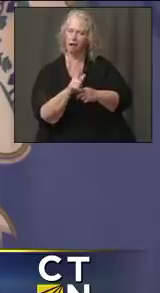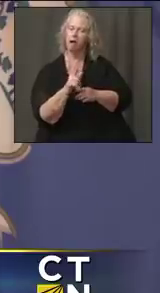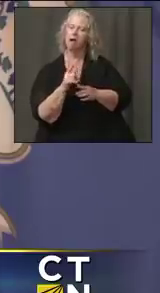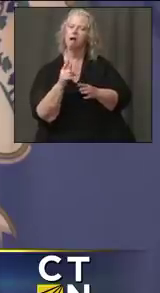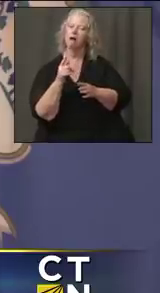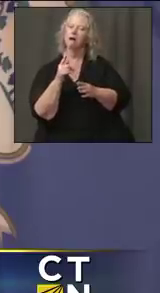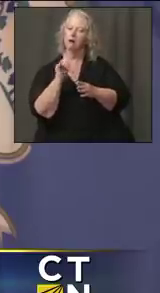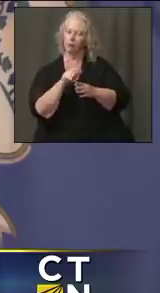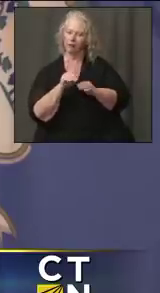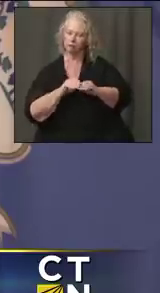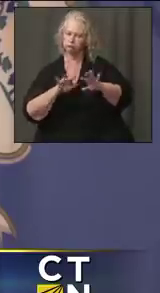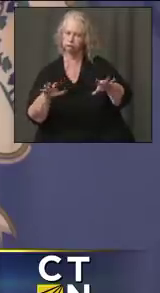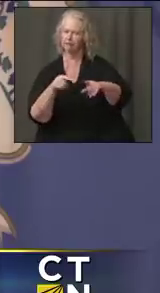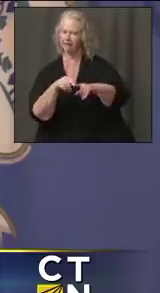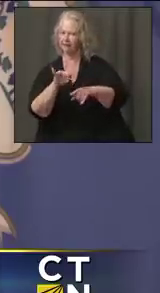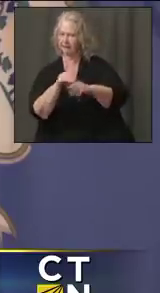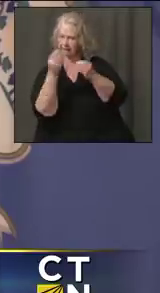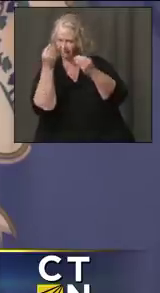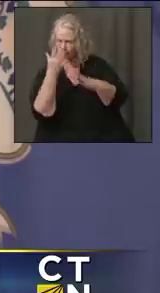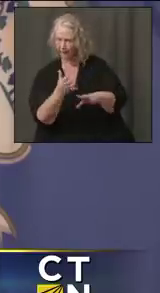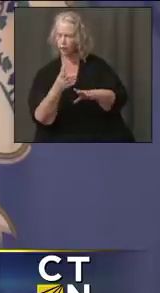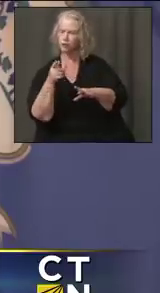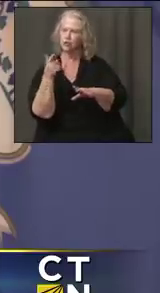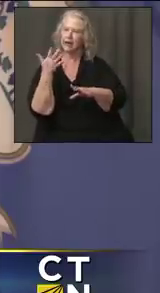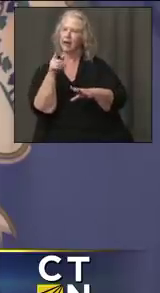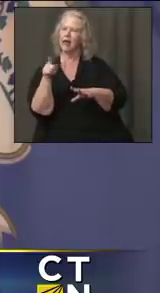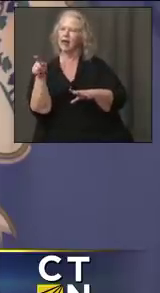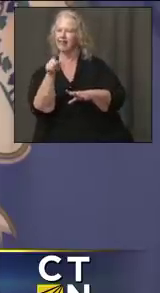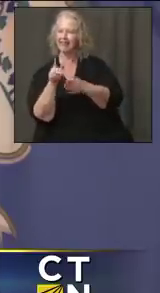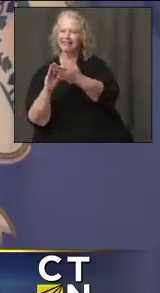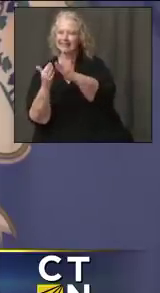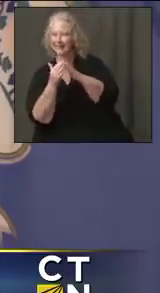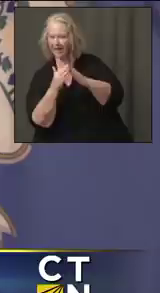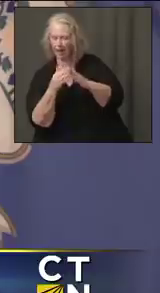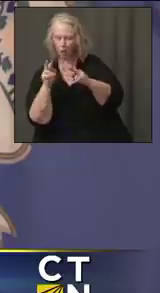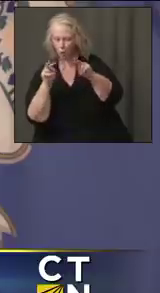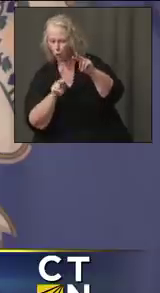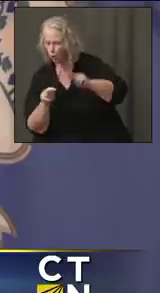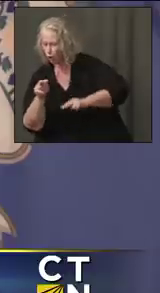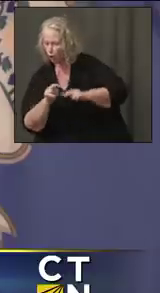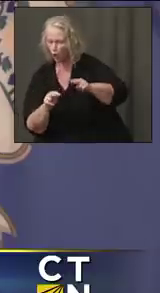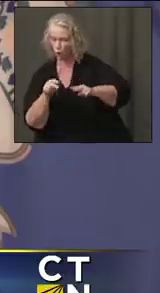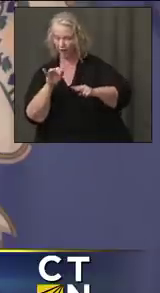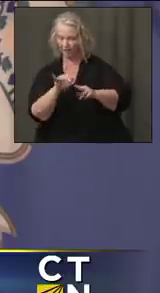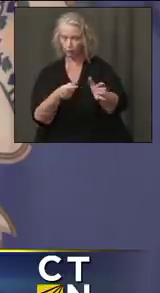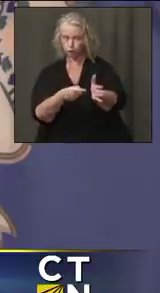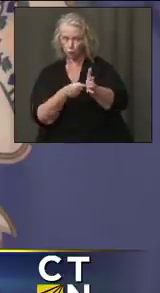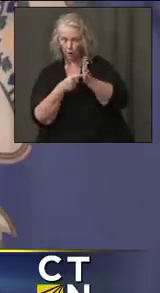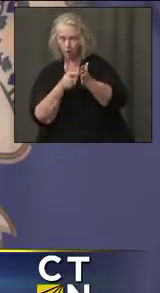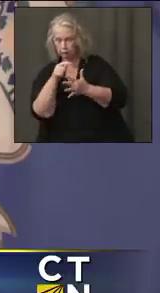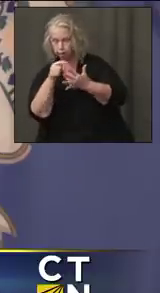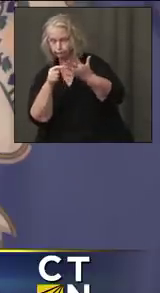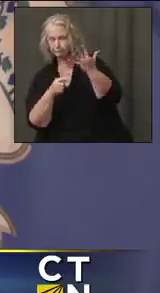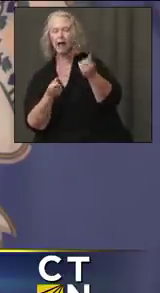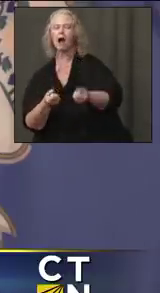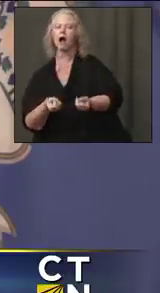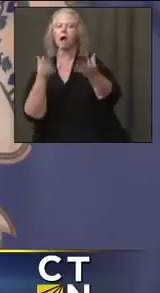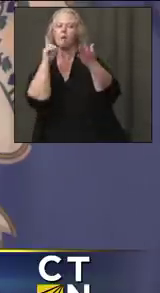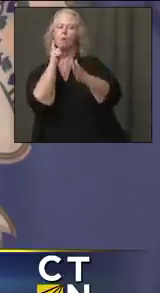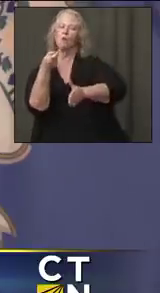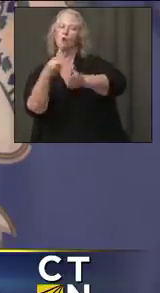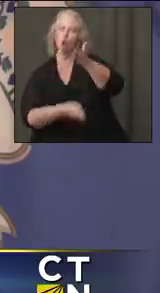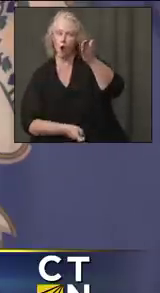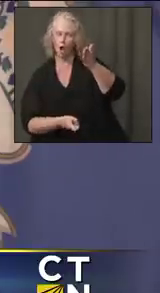metrics are, give them some time to come back, see what the space needs, et cetera, are at that school, and we'll be able to put together that budget in the